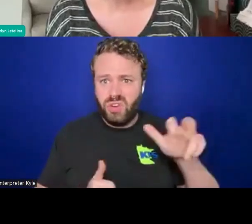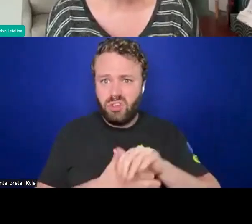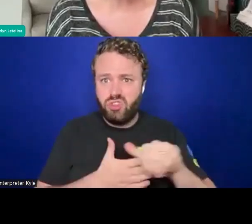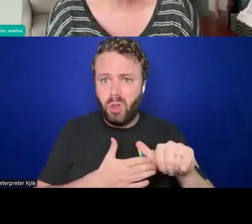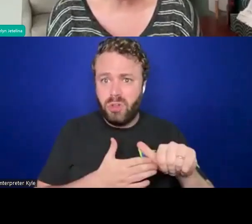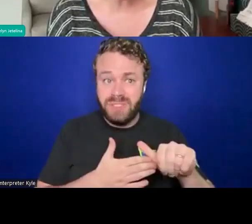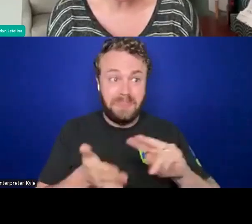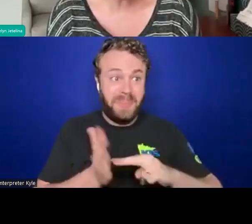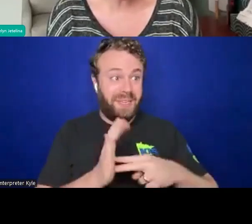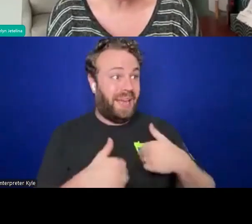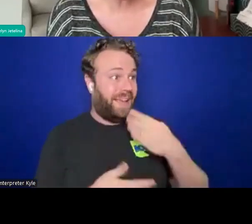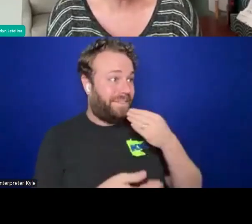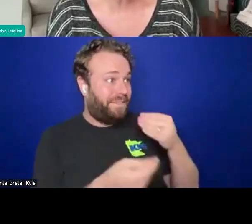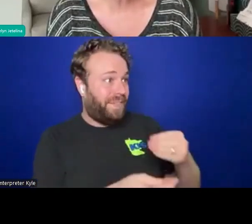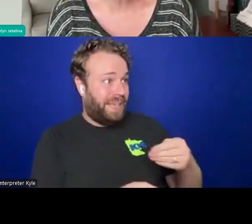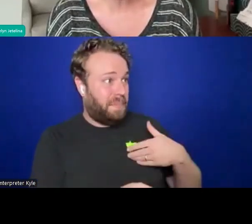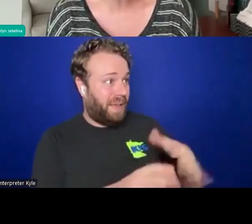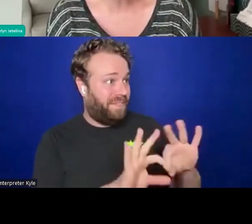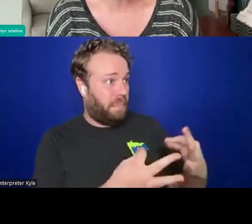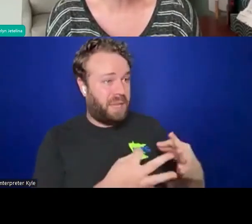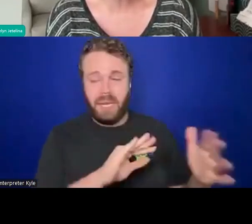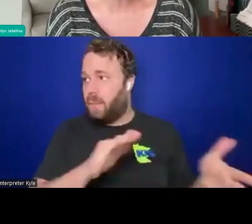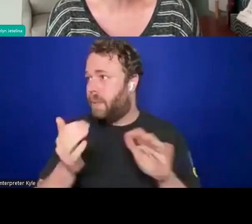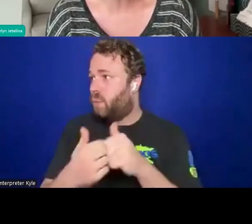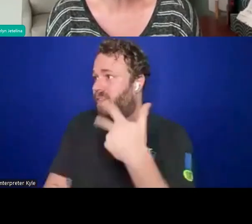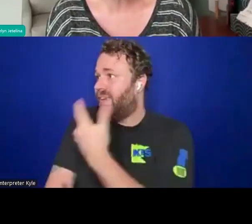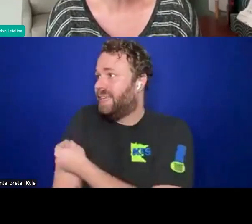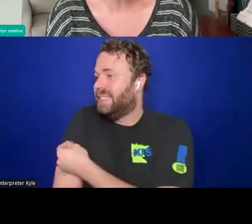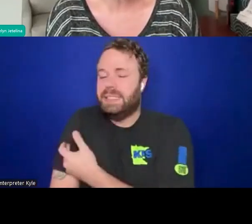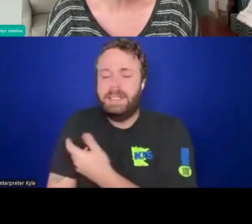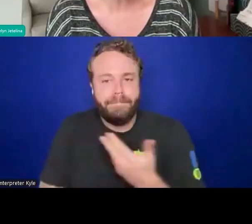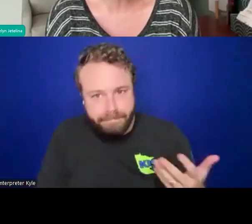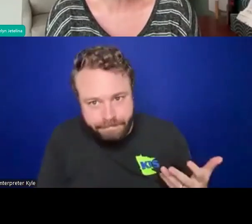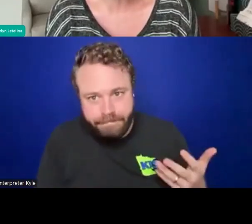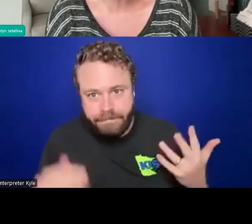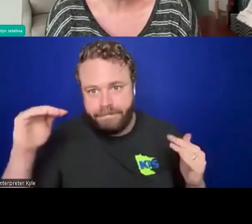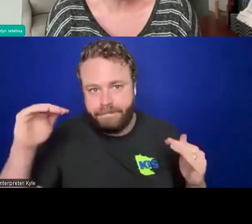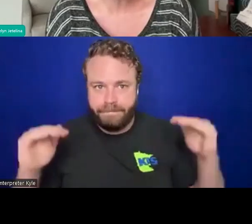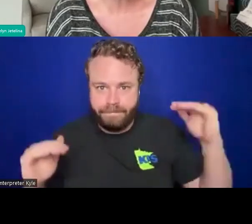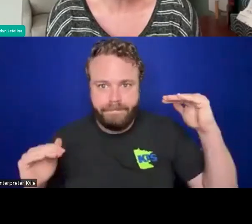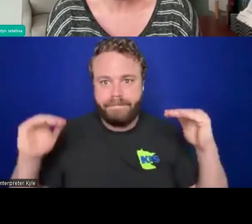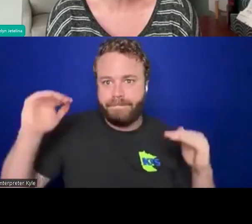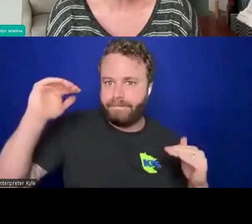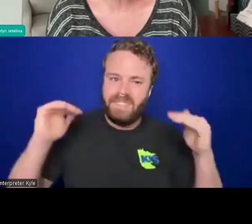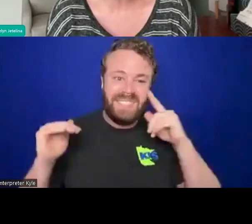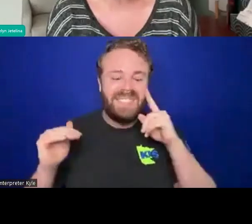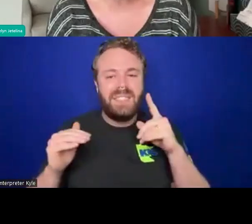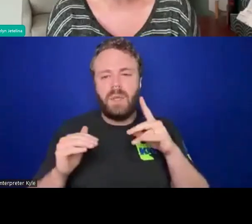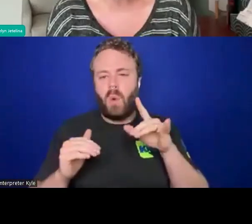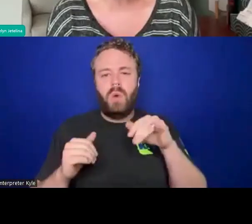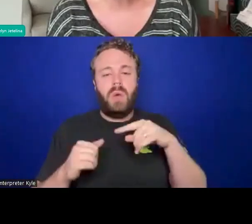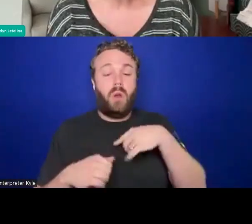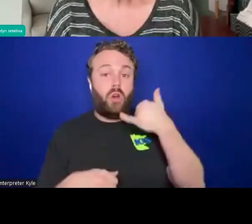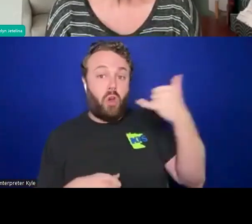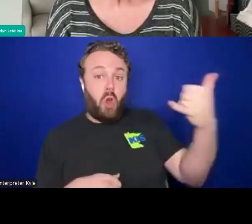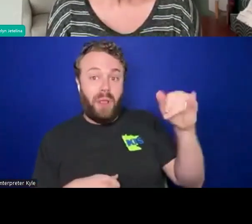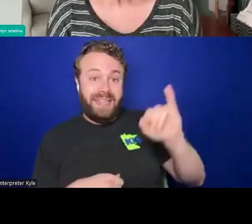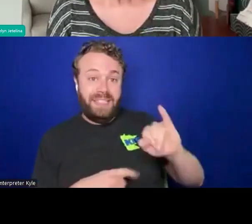putting food on your table versus getting a vaccine for your family. I think that is a very actionable item to do as well.